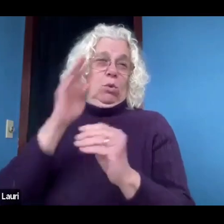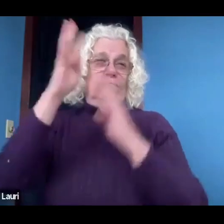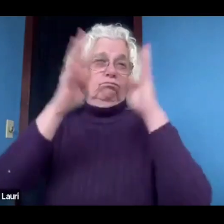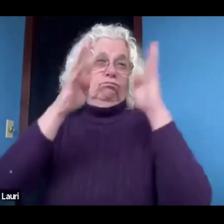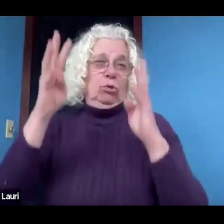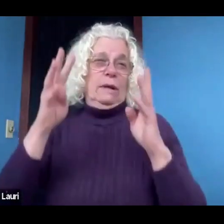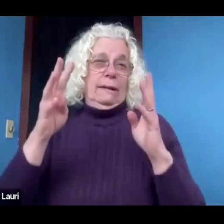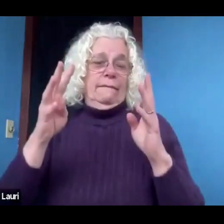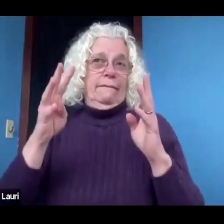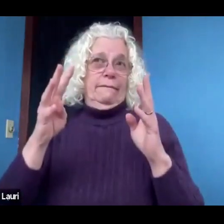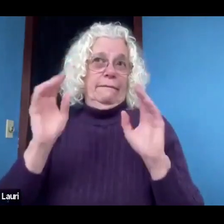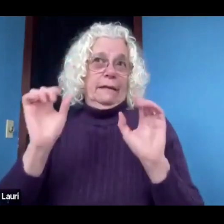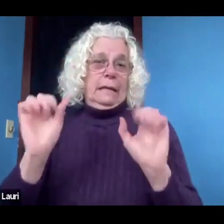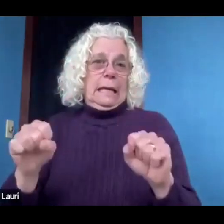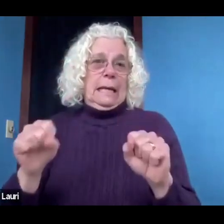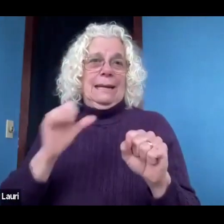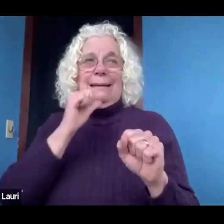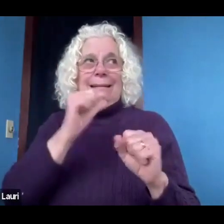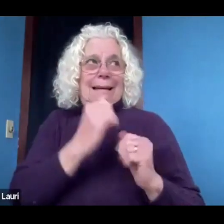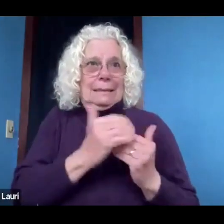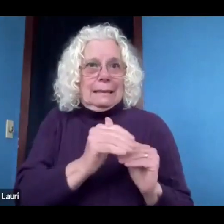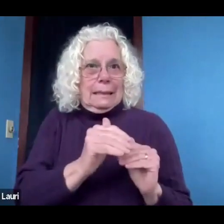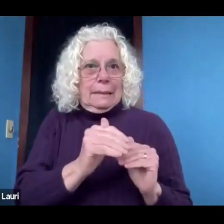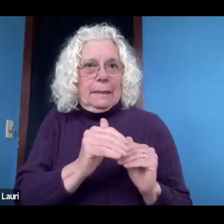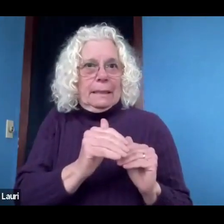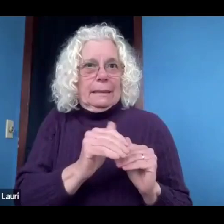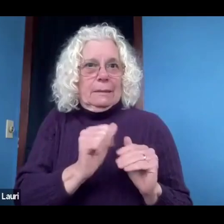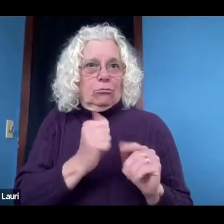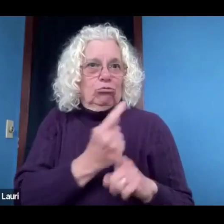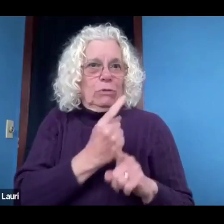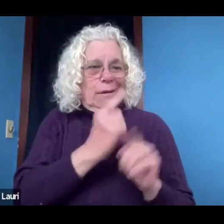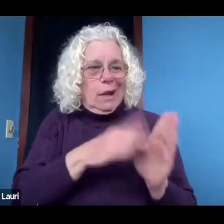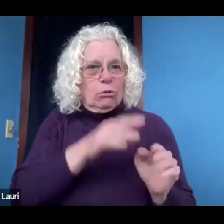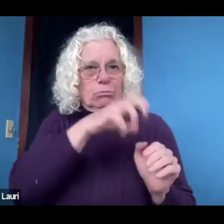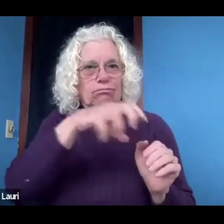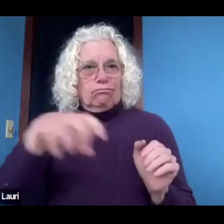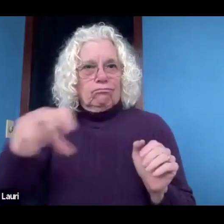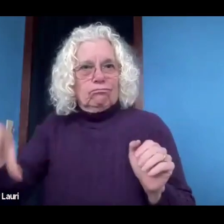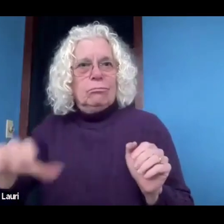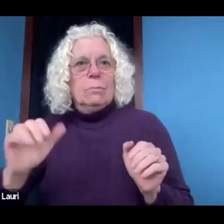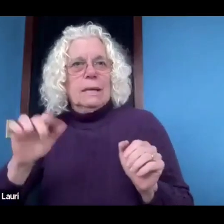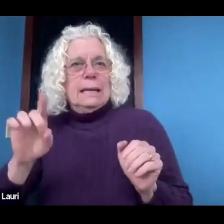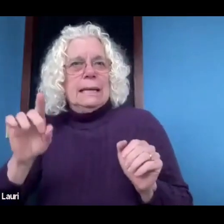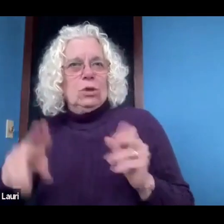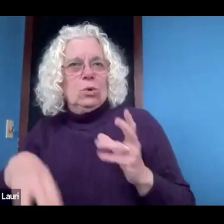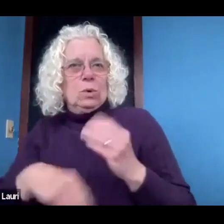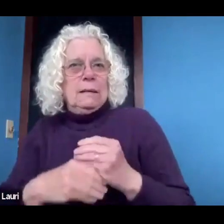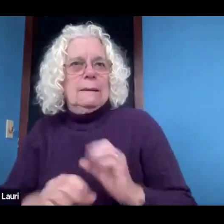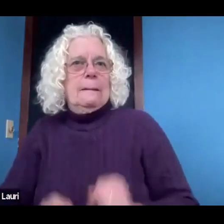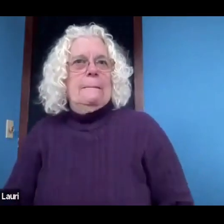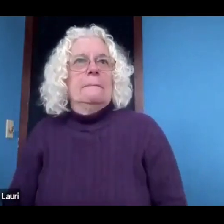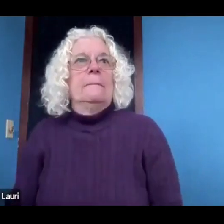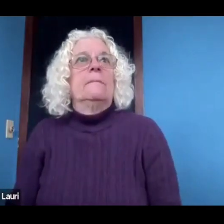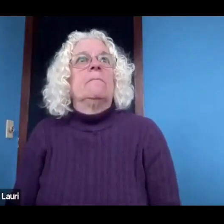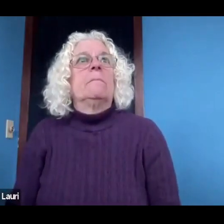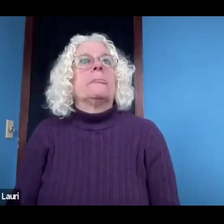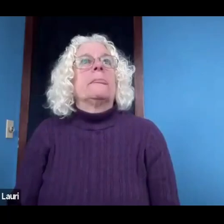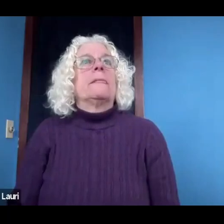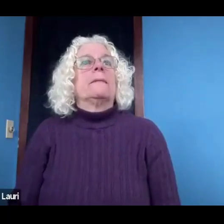being innovative and not limiting our options. Next slide.